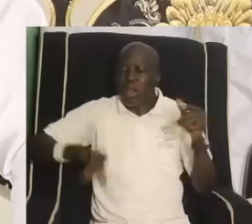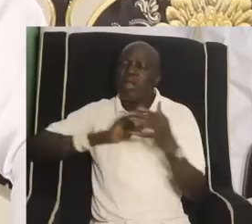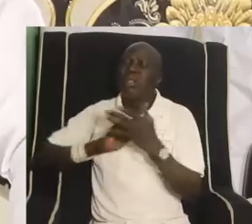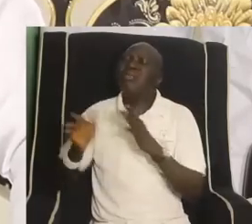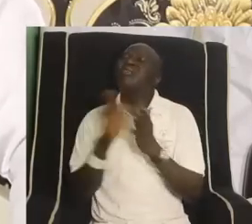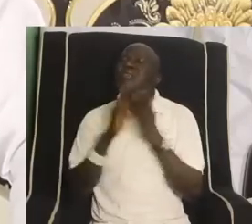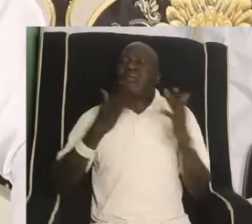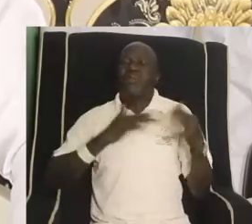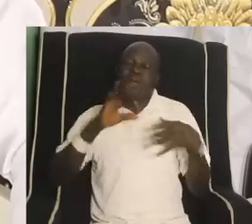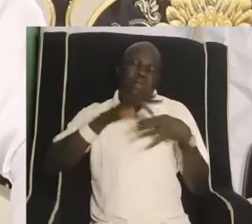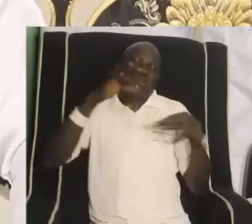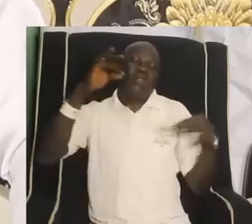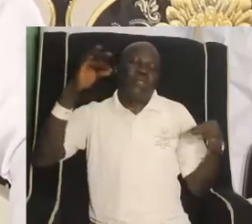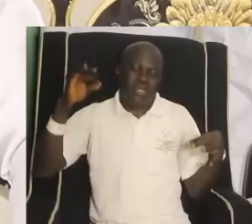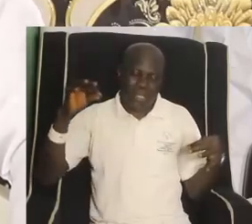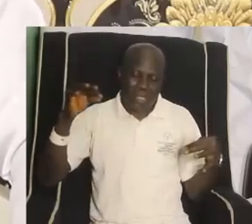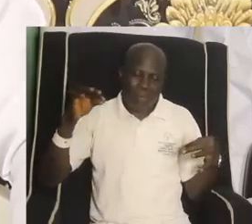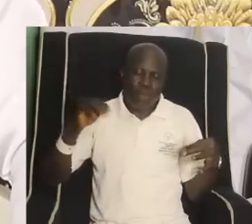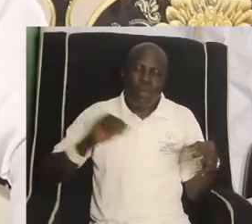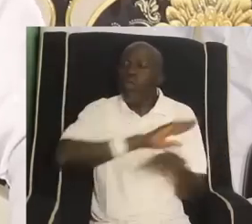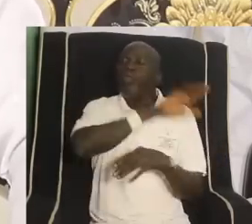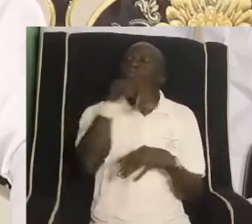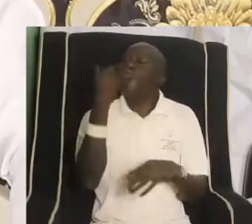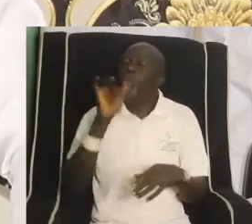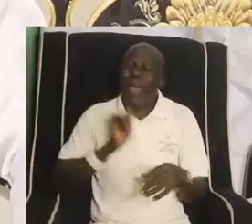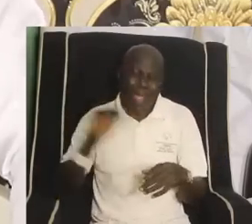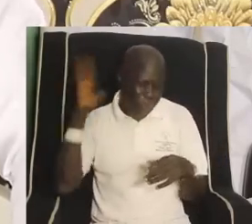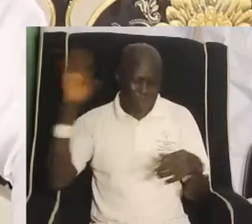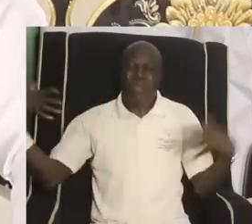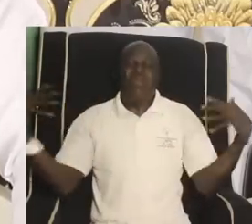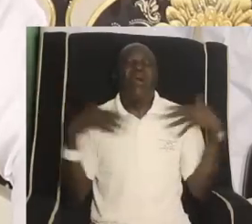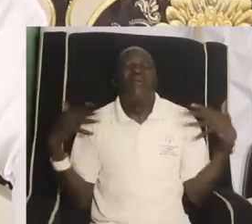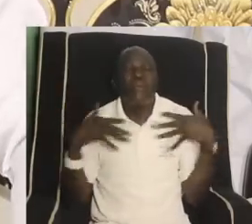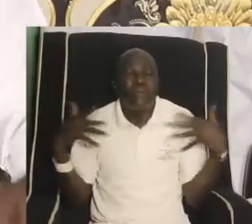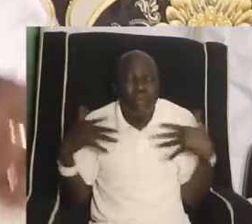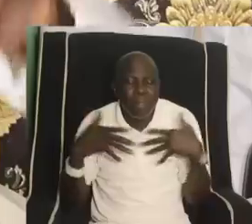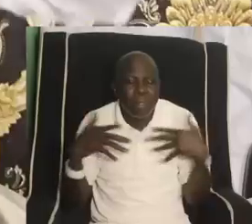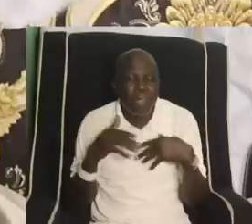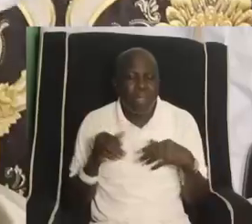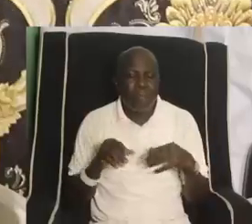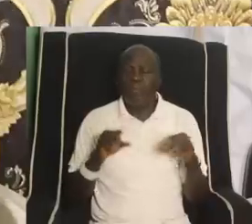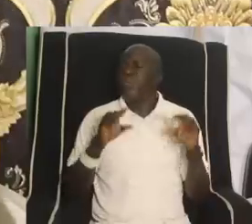ni agbara emi mi. Eru tani yi o